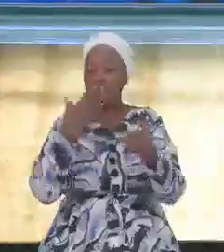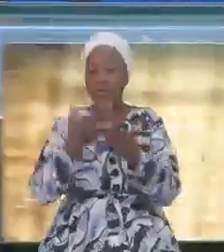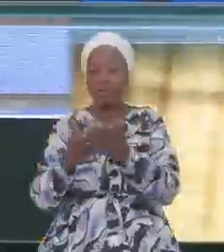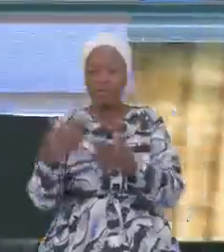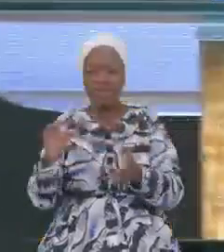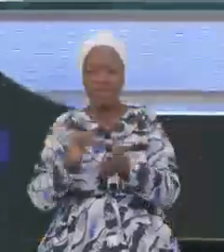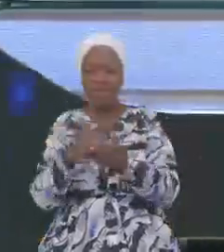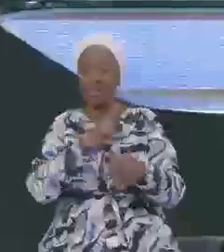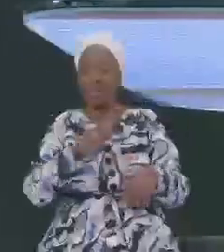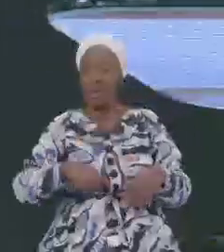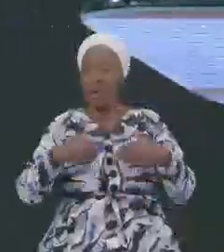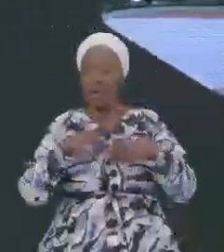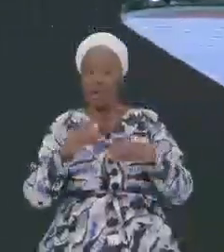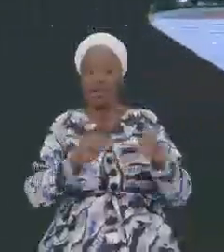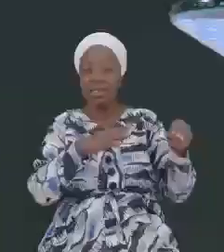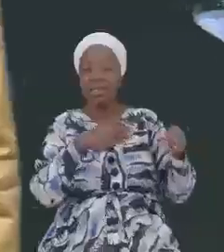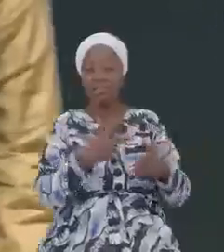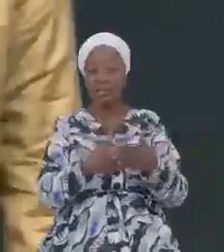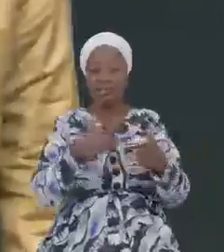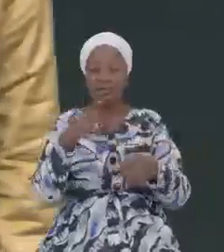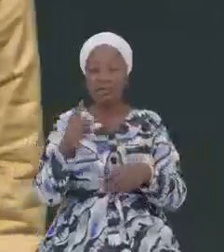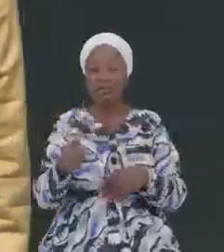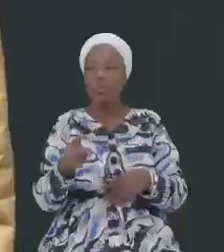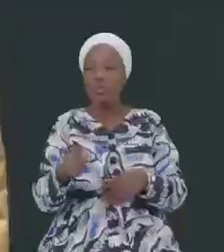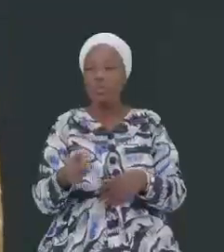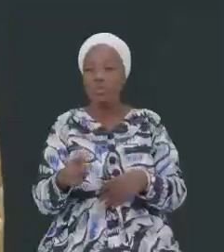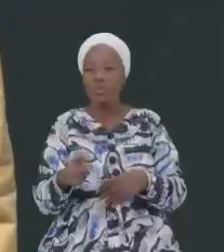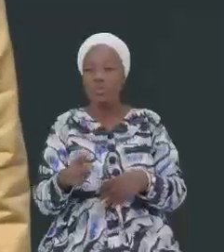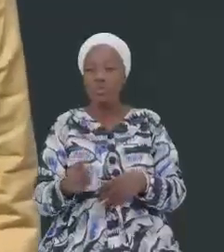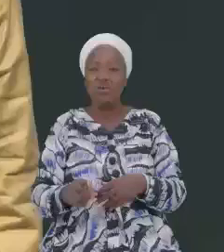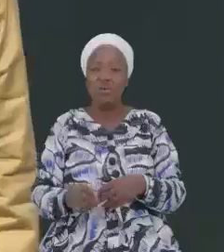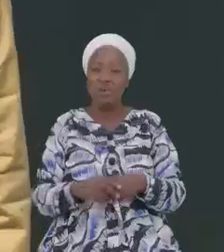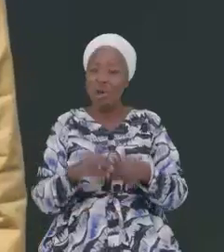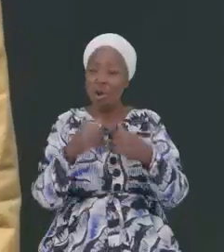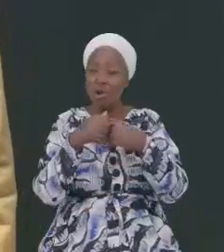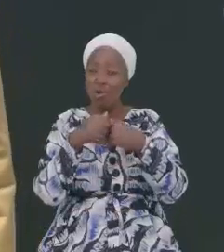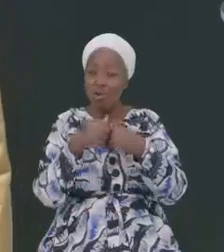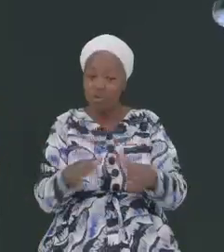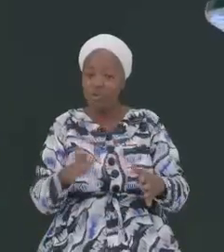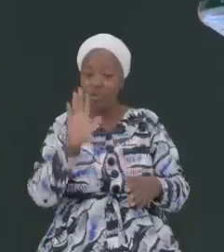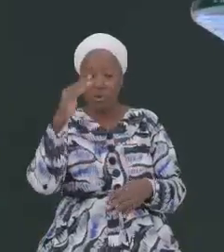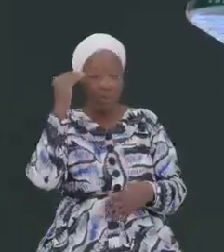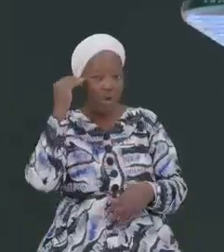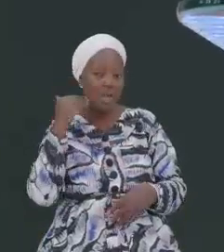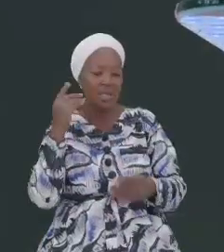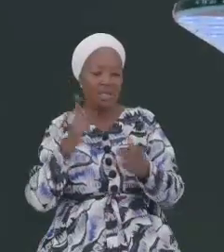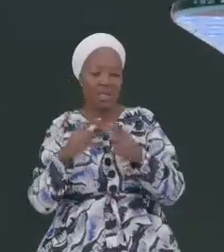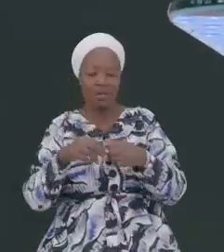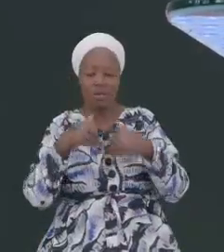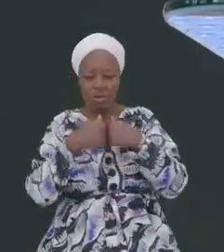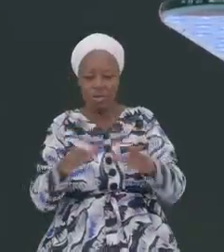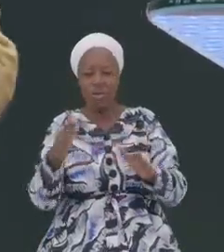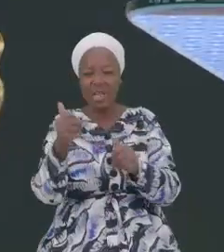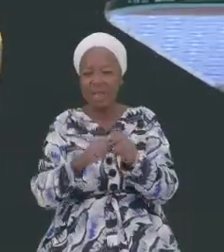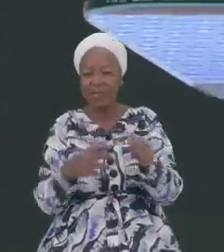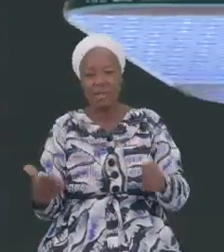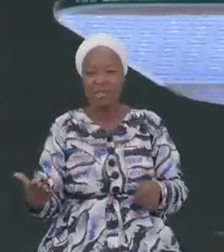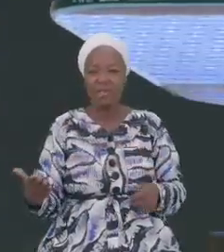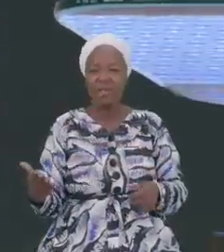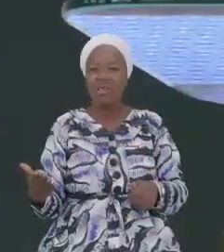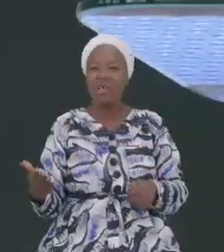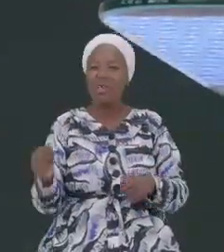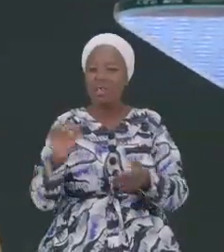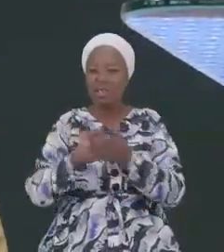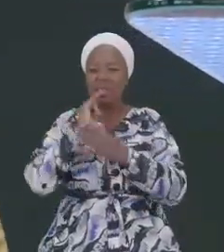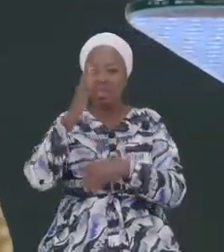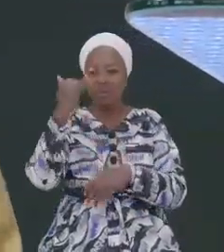has set before you. Lose your head and you lose everything else. That's why people, when